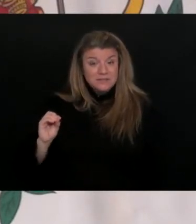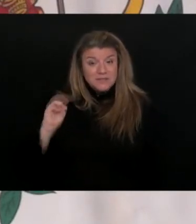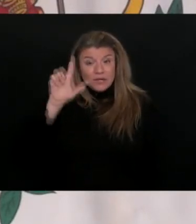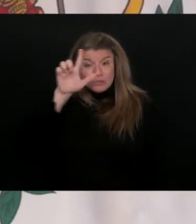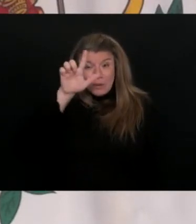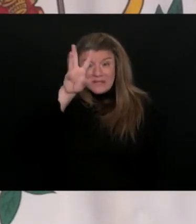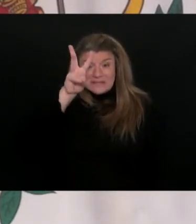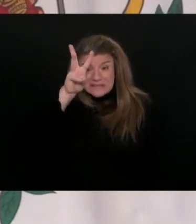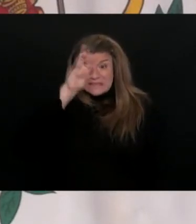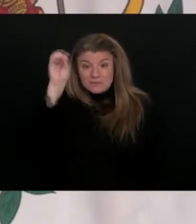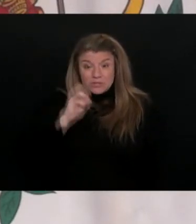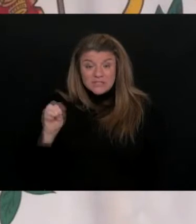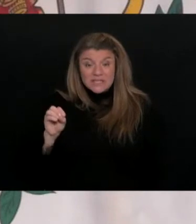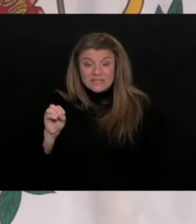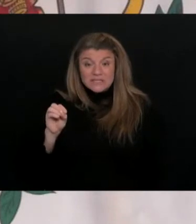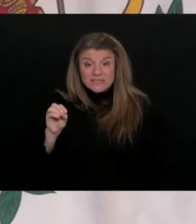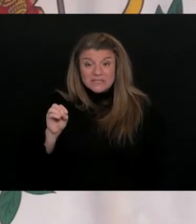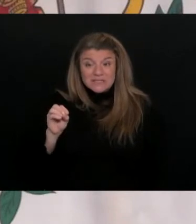26%.